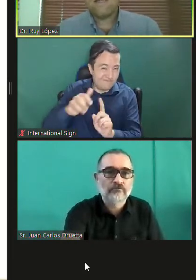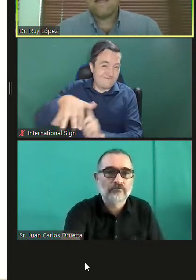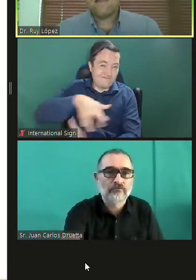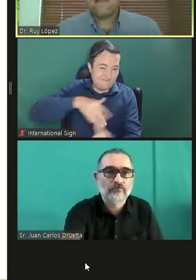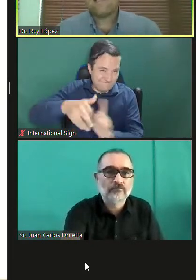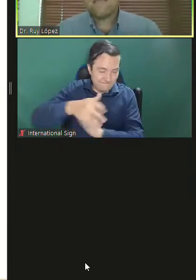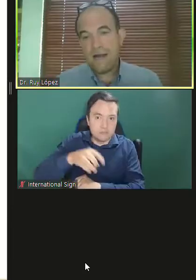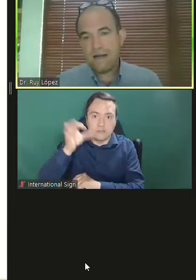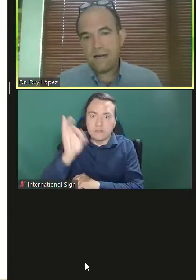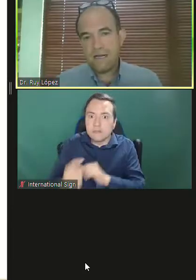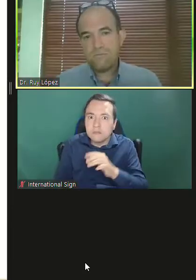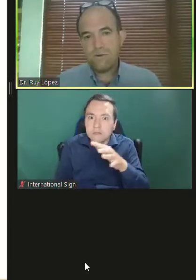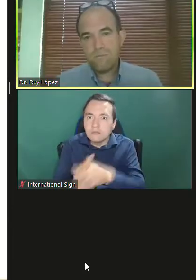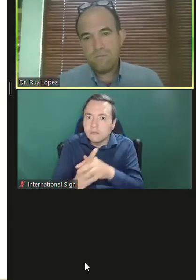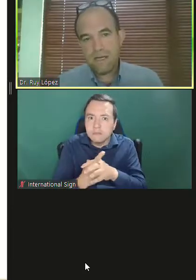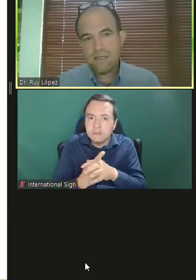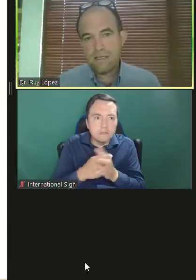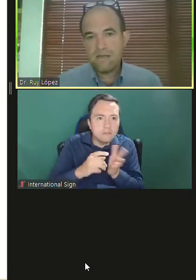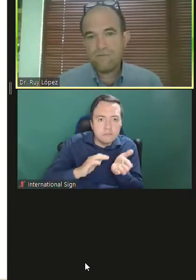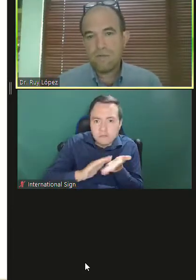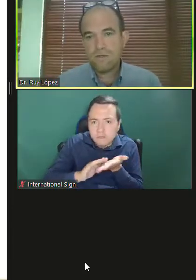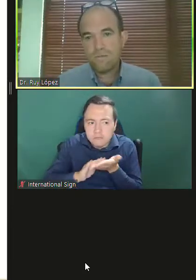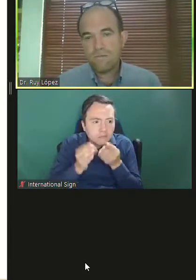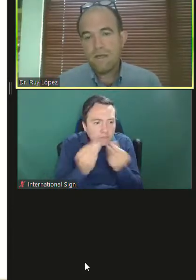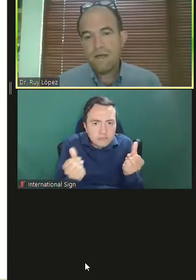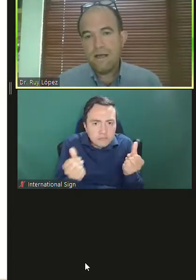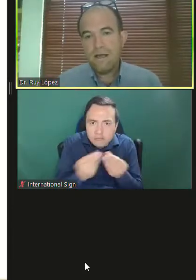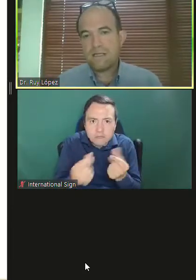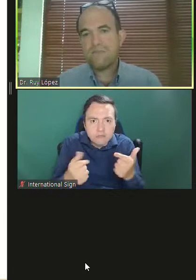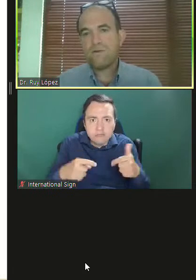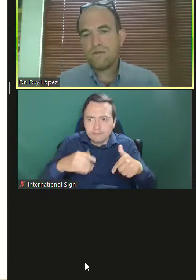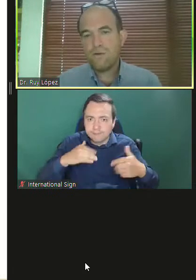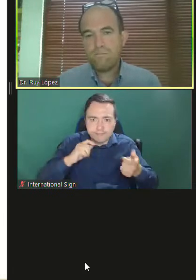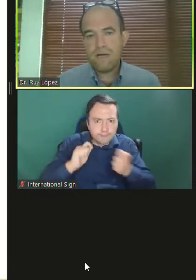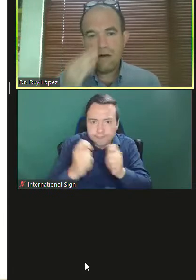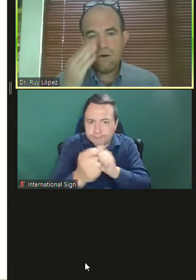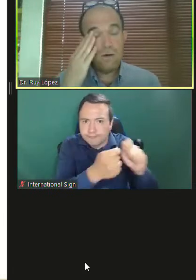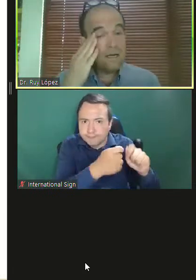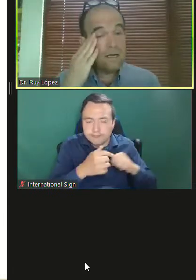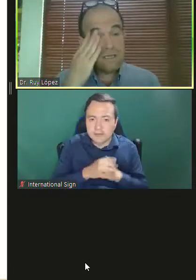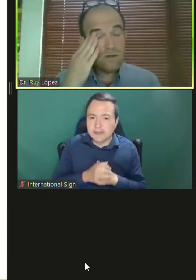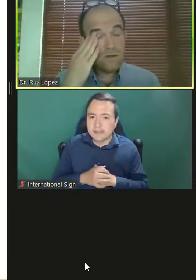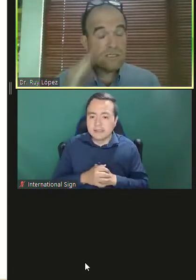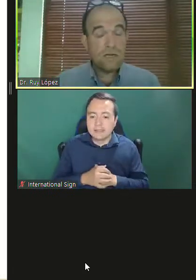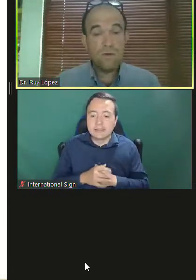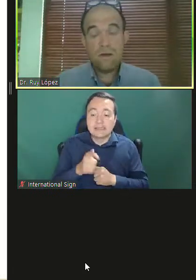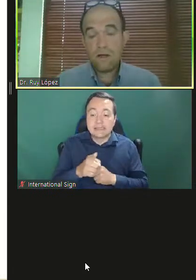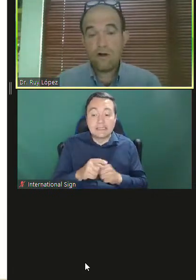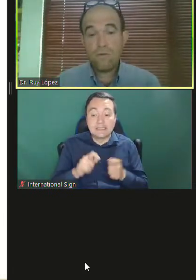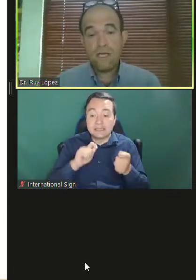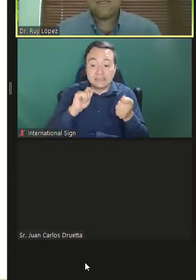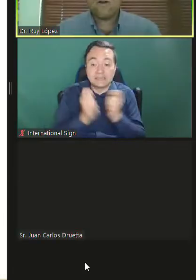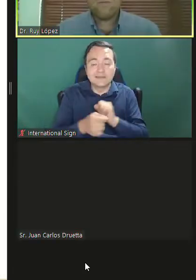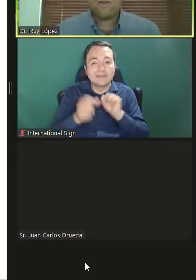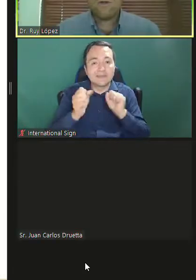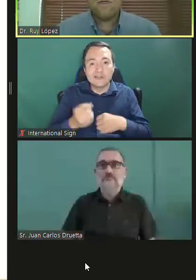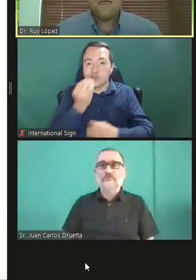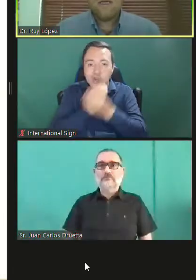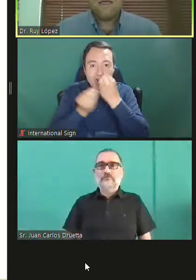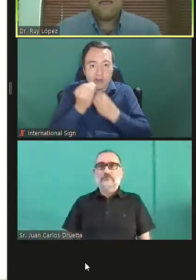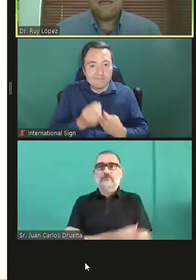this pandemic was how urgently we need to accelerate